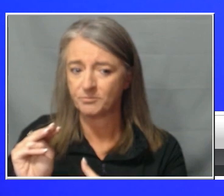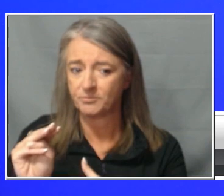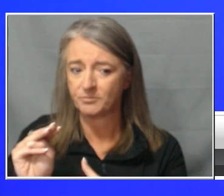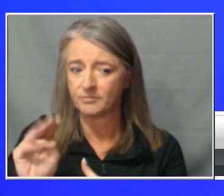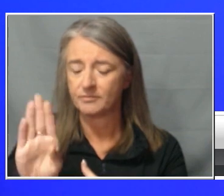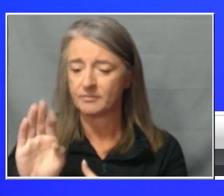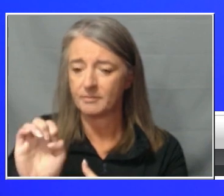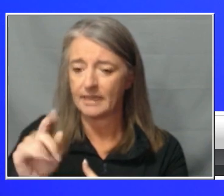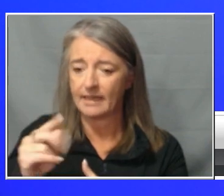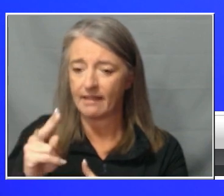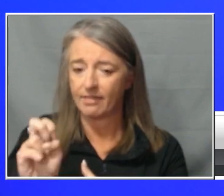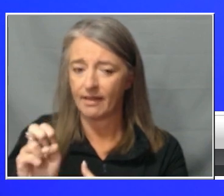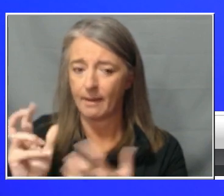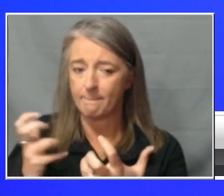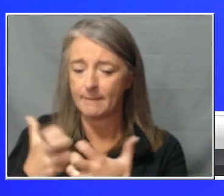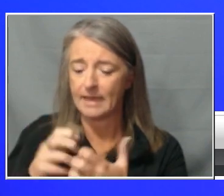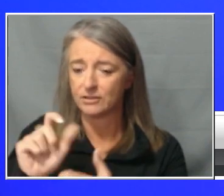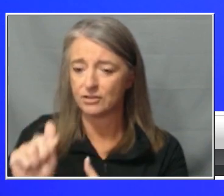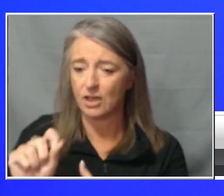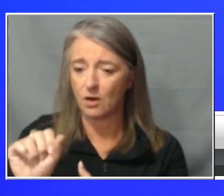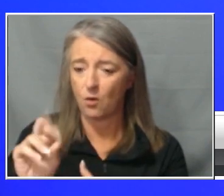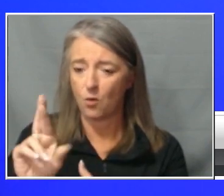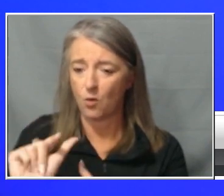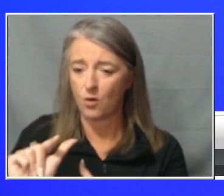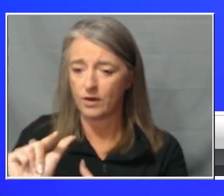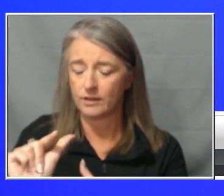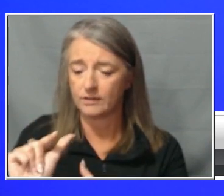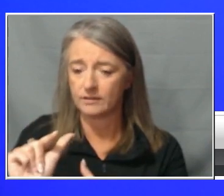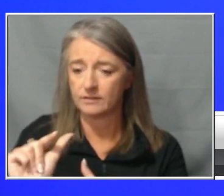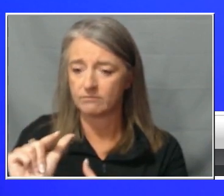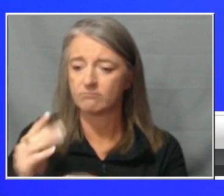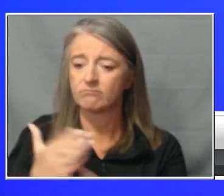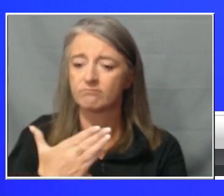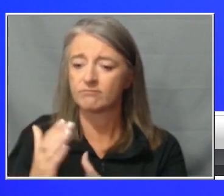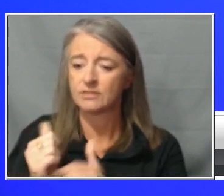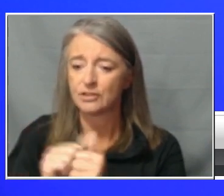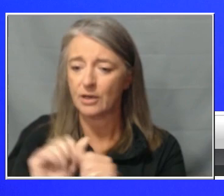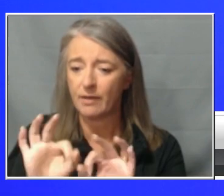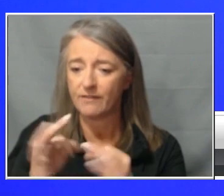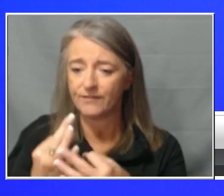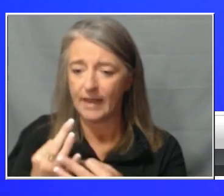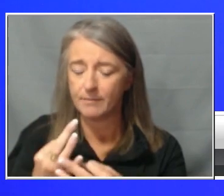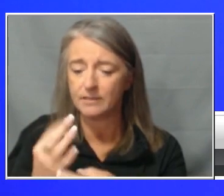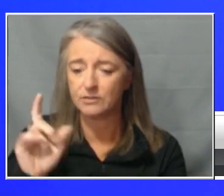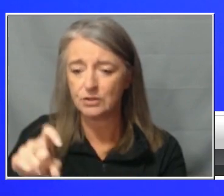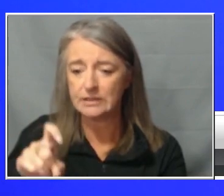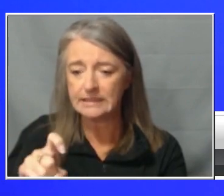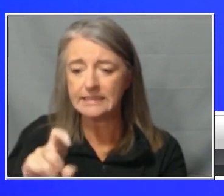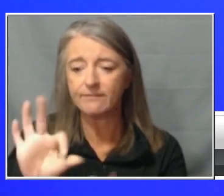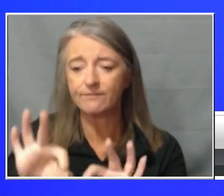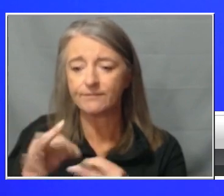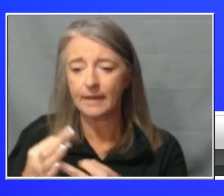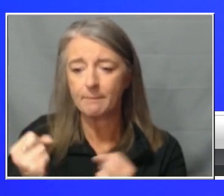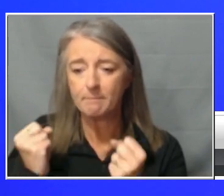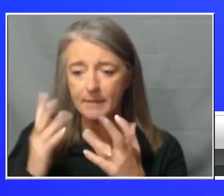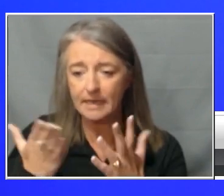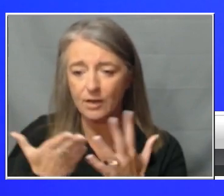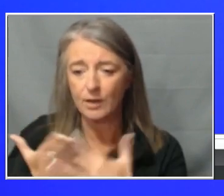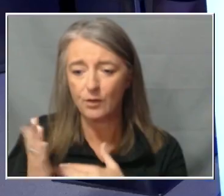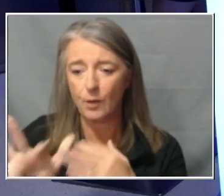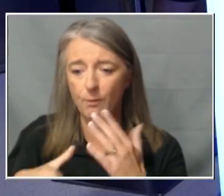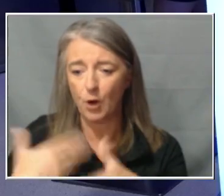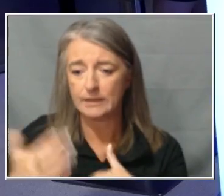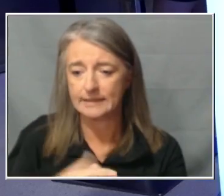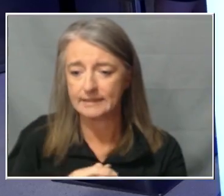swab. I also want people that are going through cancer journeys to share with their loved ones and share with their family, because you will need them in many ways throughout that process. It